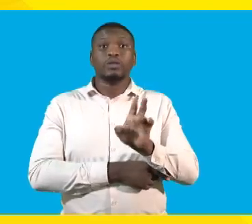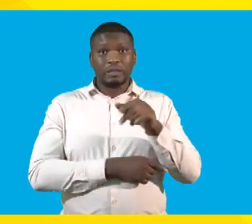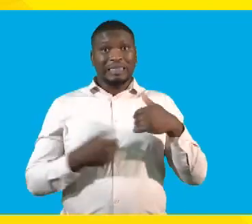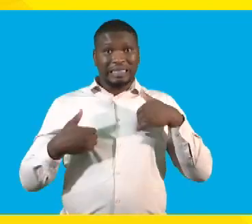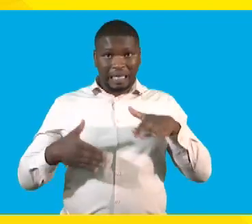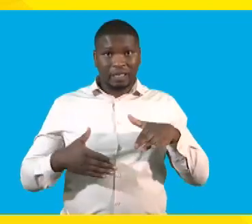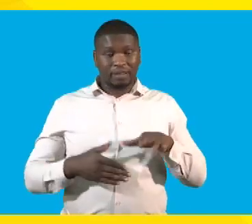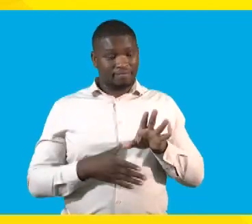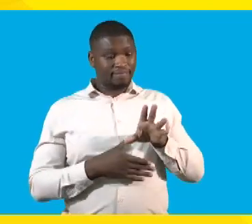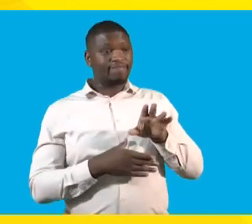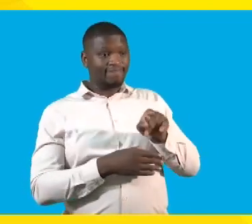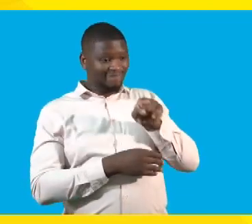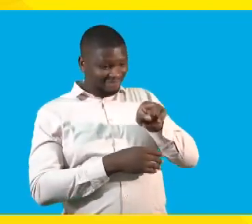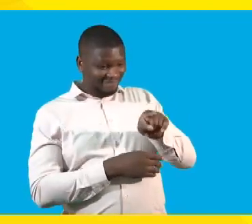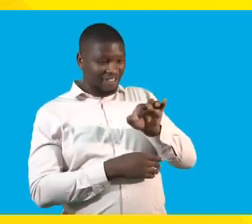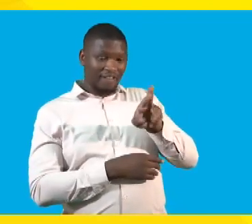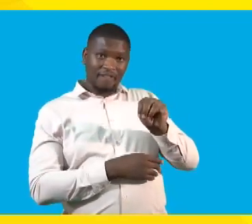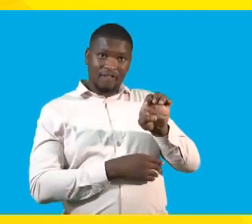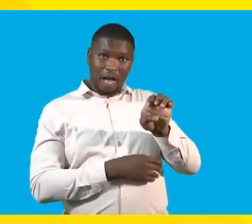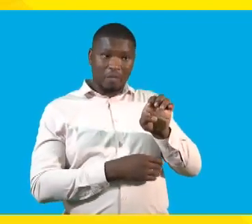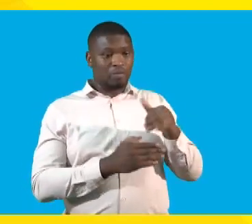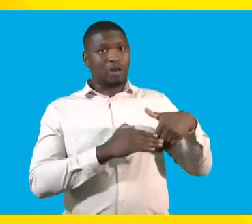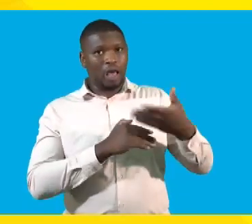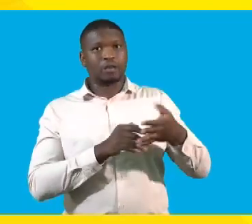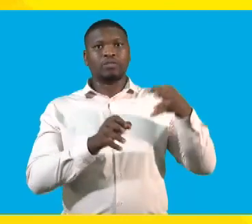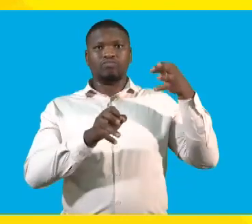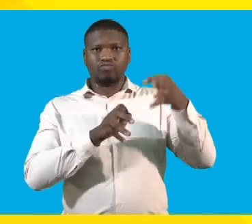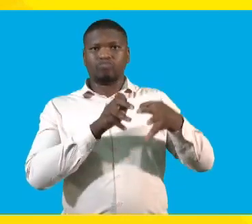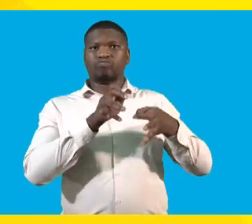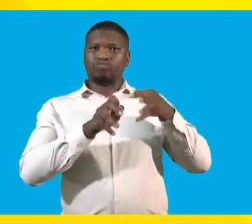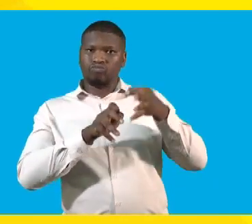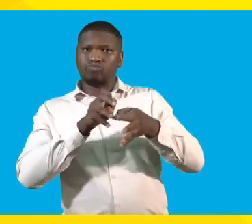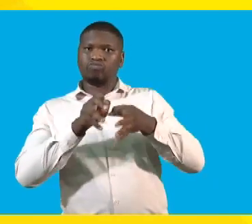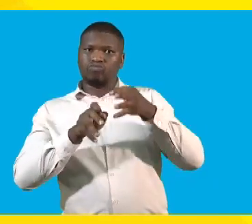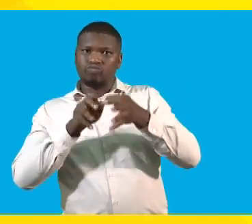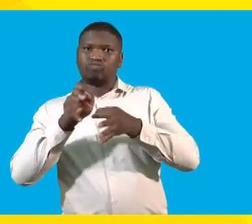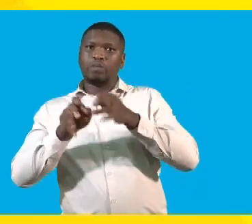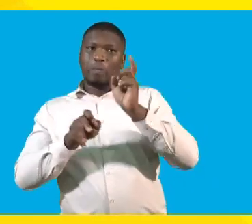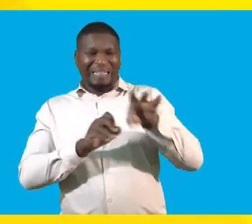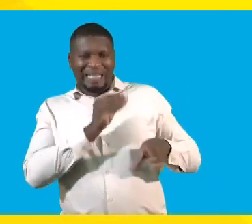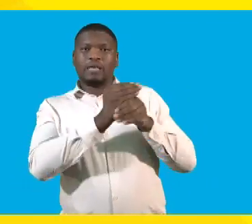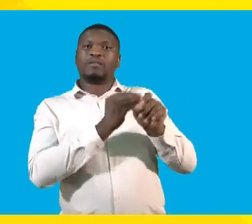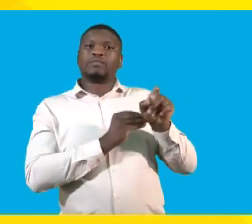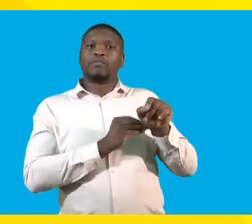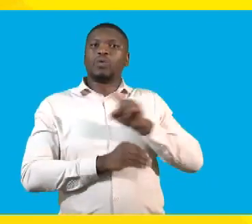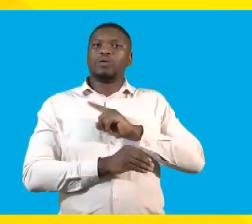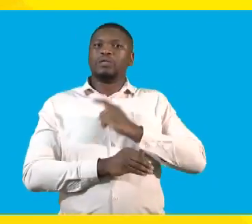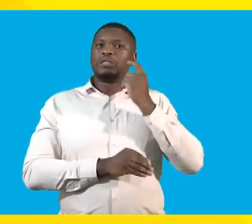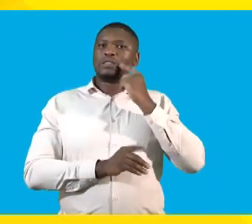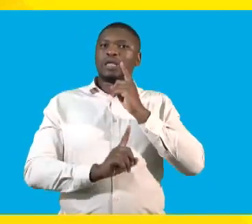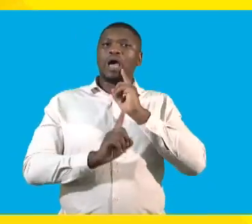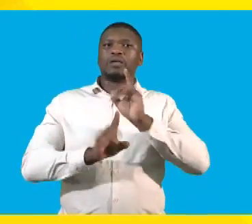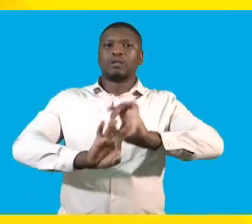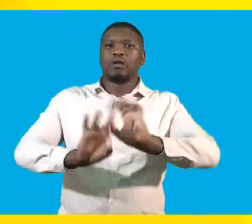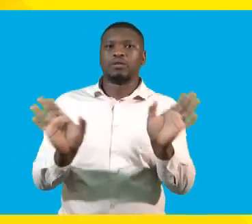with "in this frame" and specify, and then give your answer. And when you go to the next frame, specify which frame. It helps to structure your